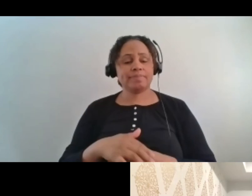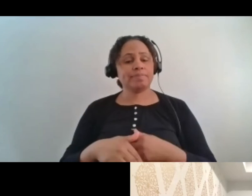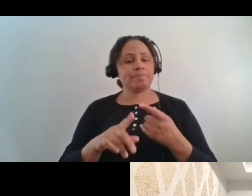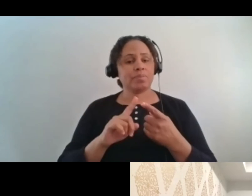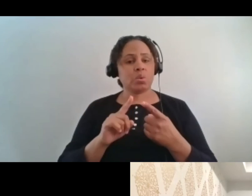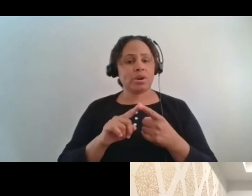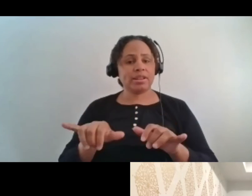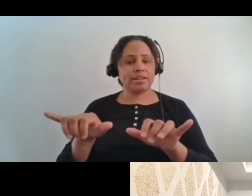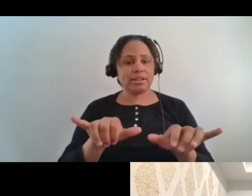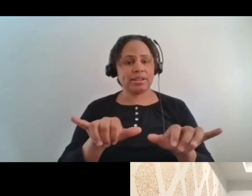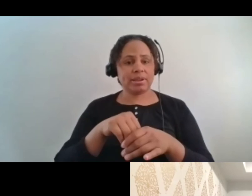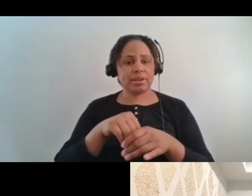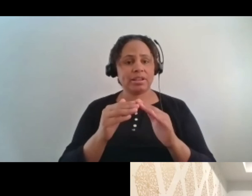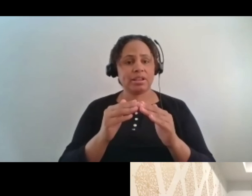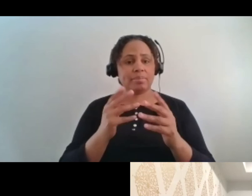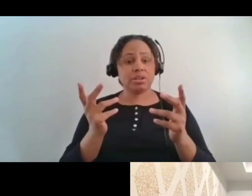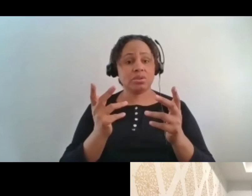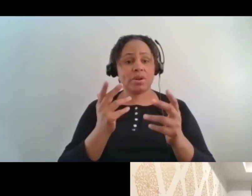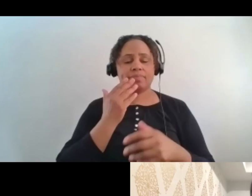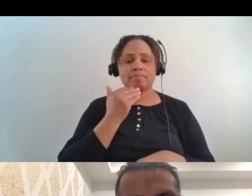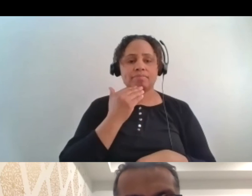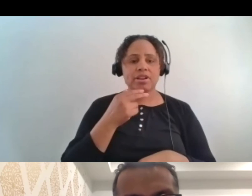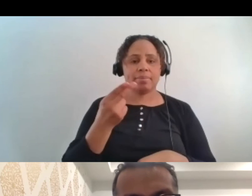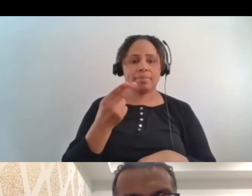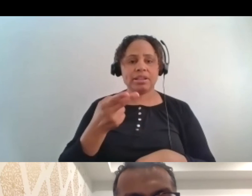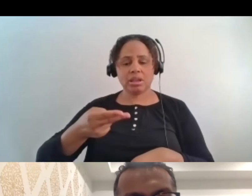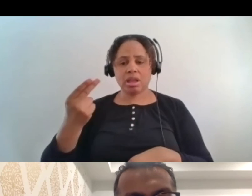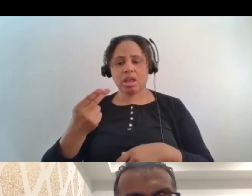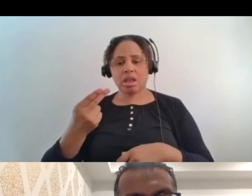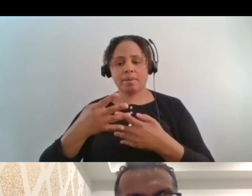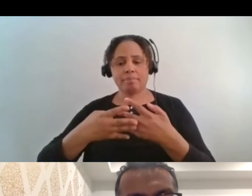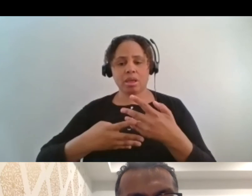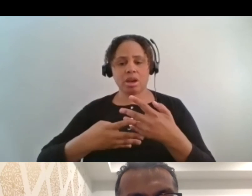community is diabetes, high blood pressure, and